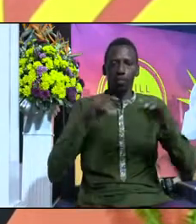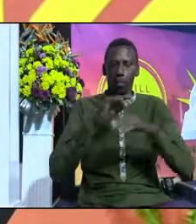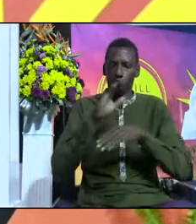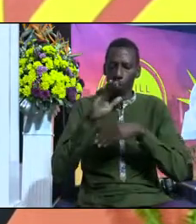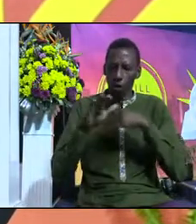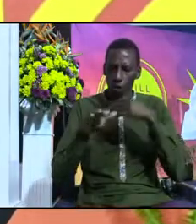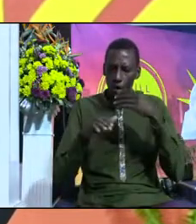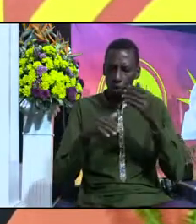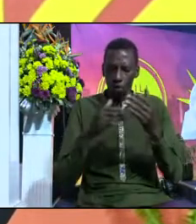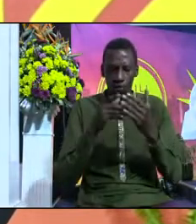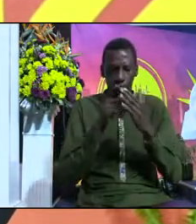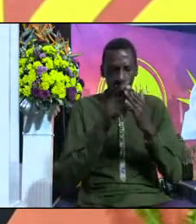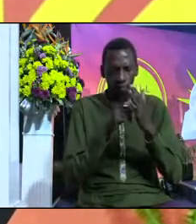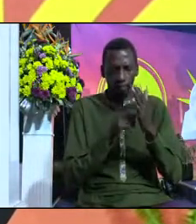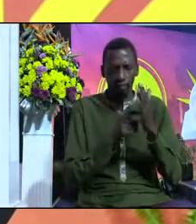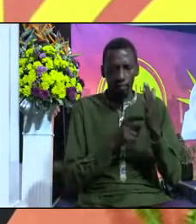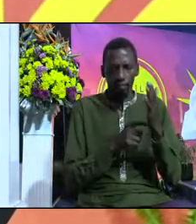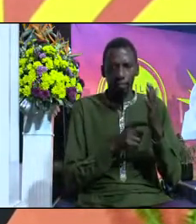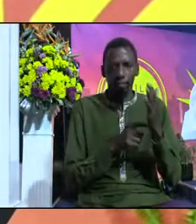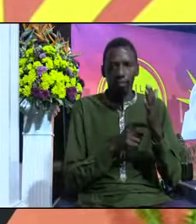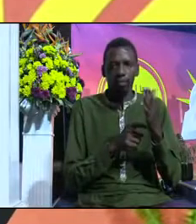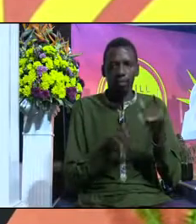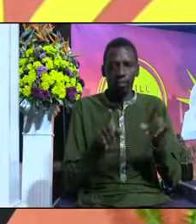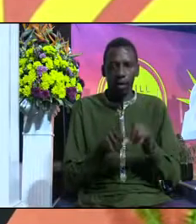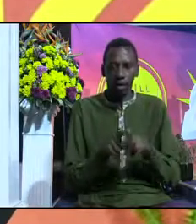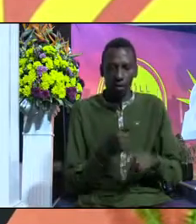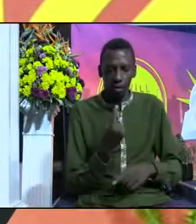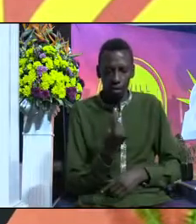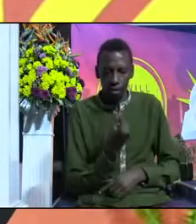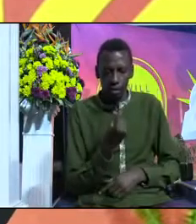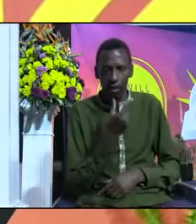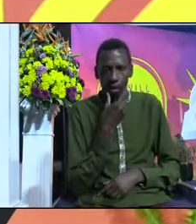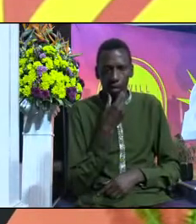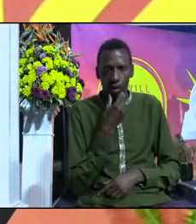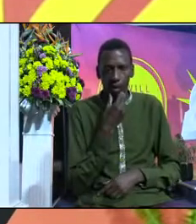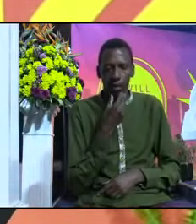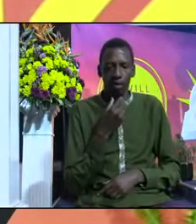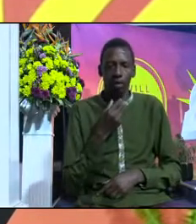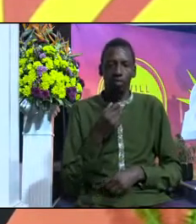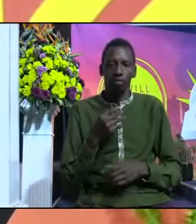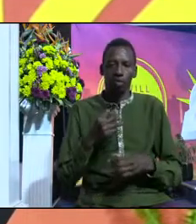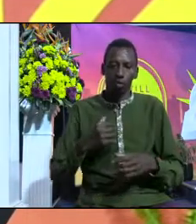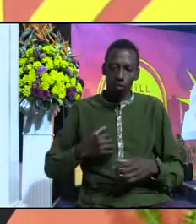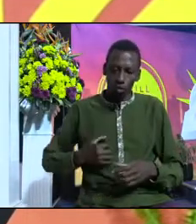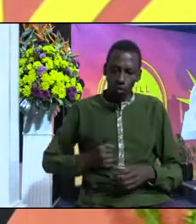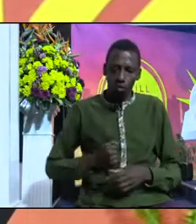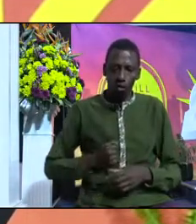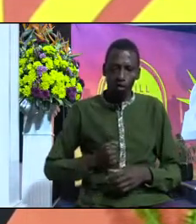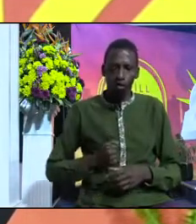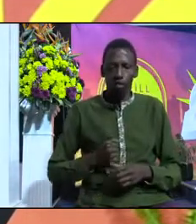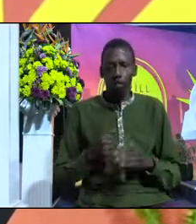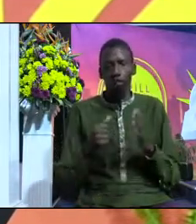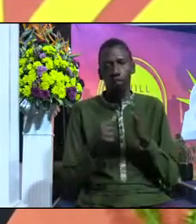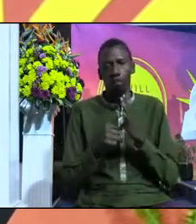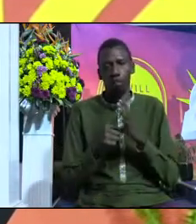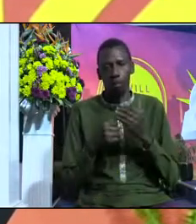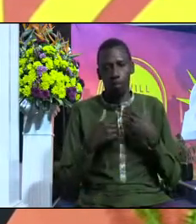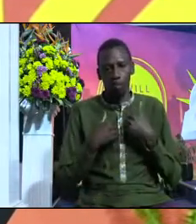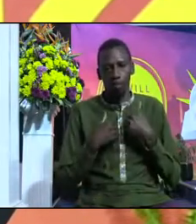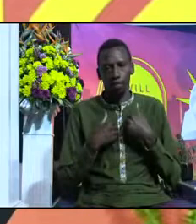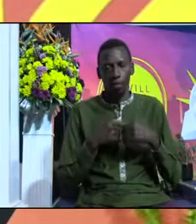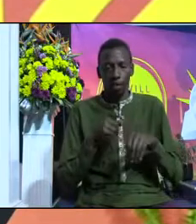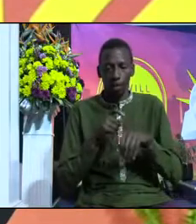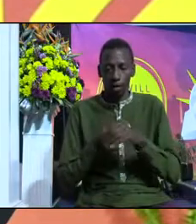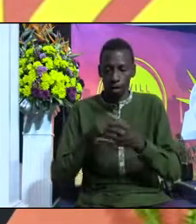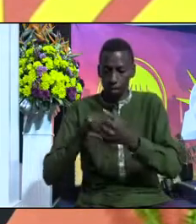that, after all that time, as a single man, Joseph still had trouble. When he got married,